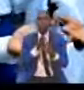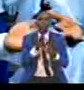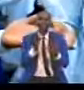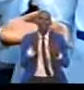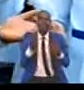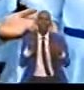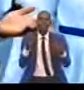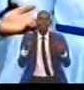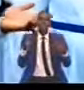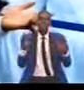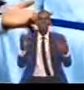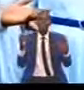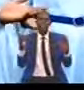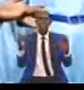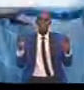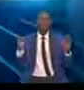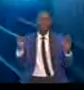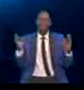I am free.